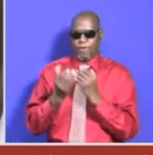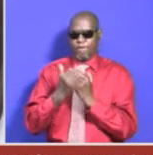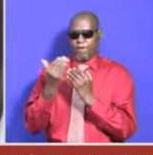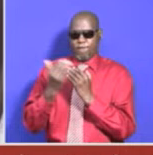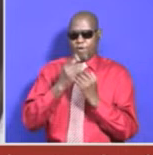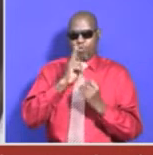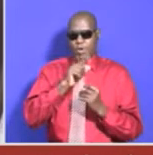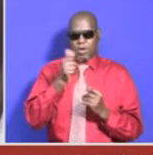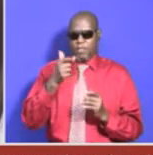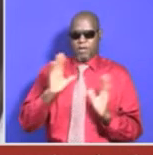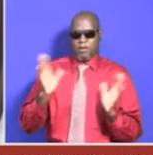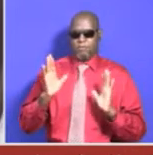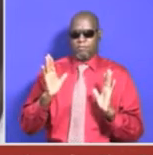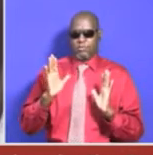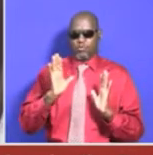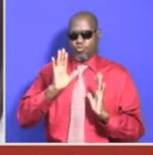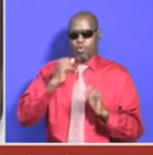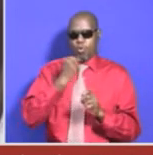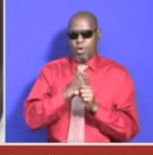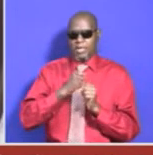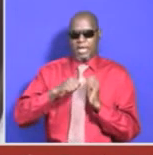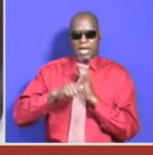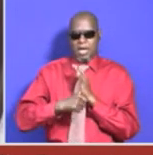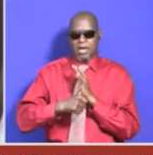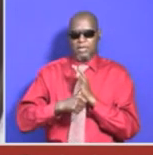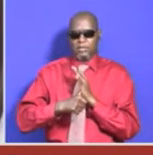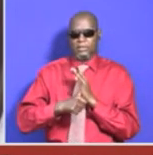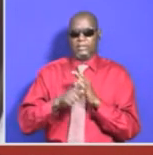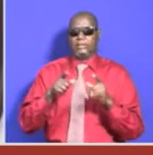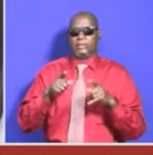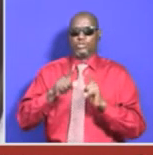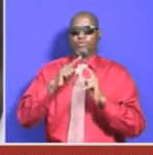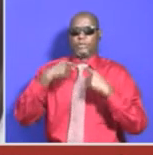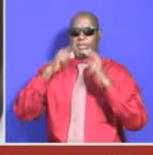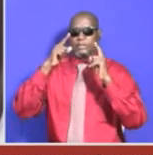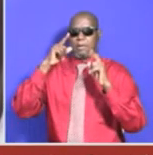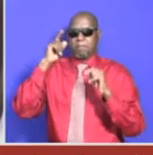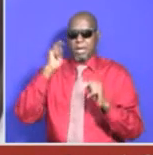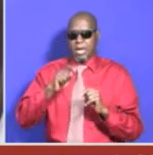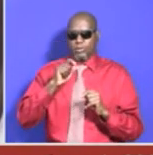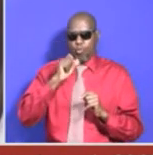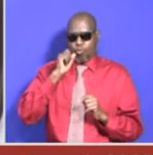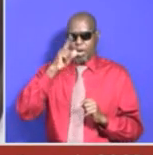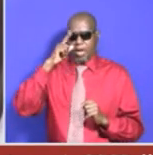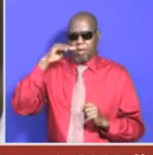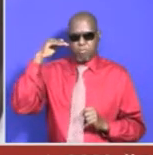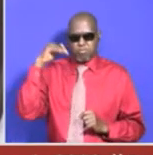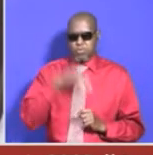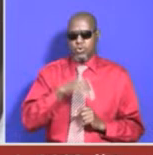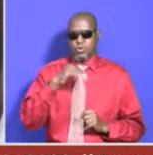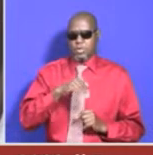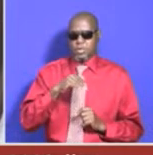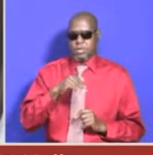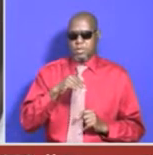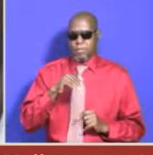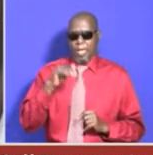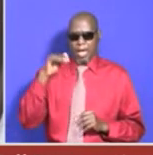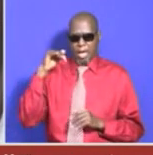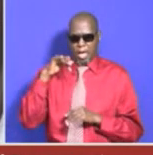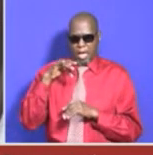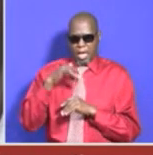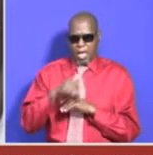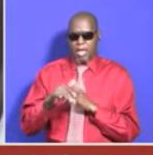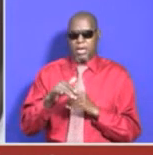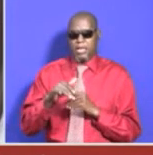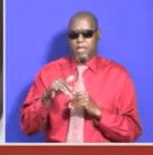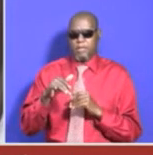Bidii yako ndio itakuokoa. You must wake up early. The early bird catches the worm. You must